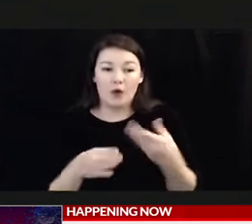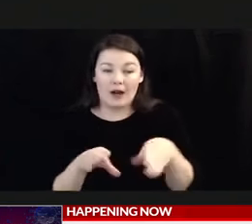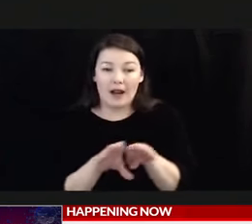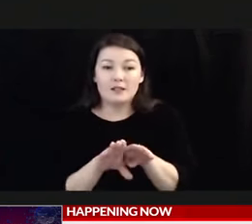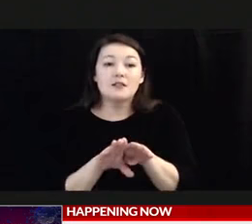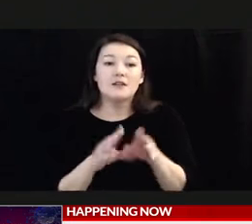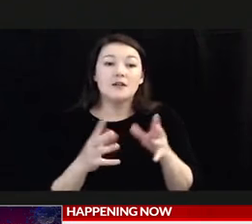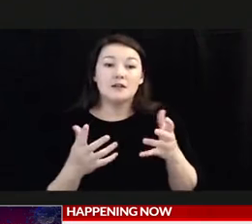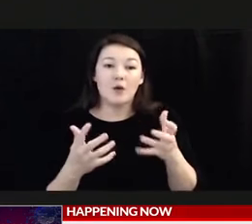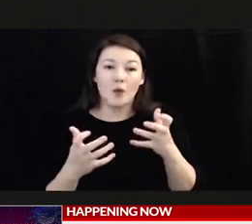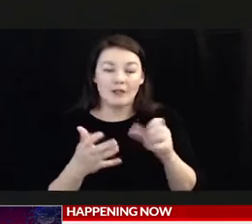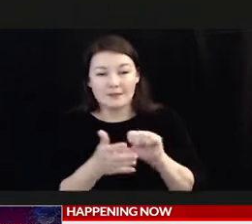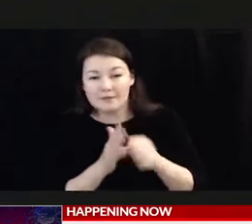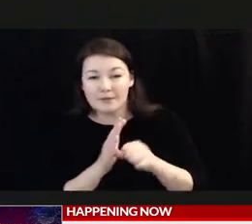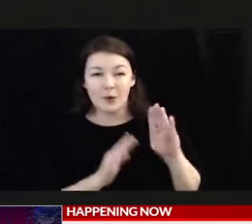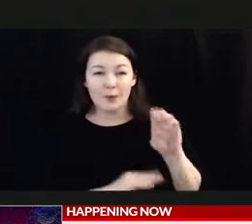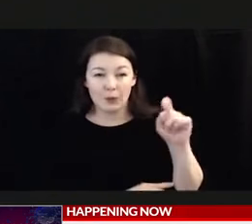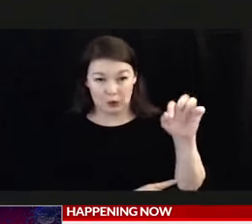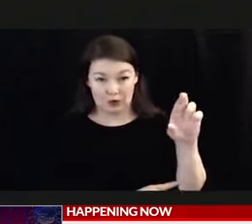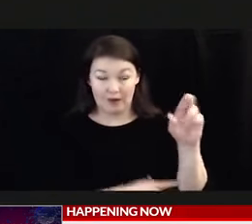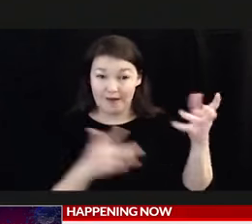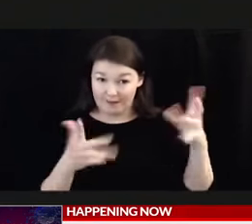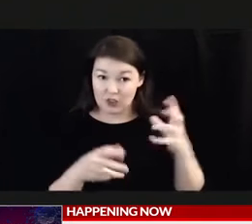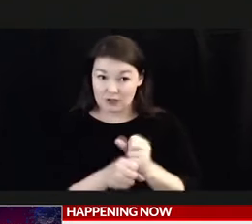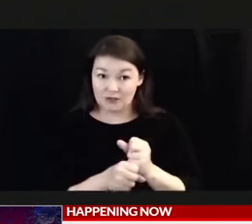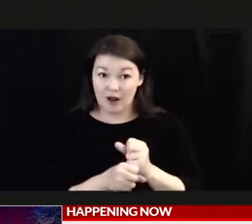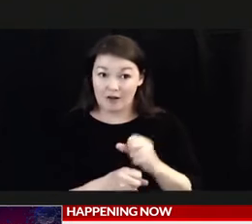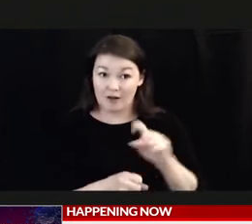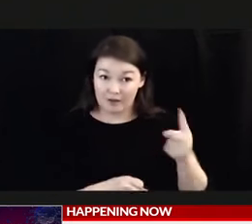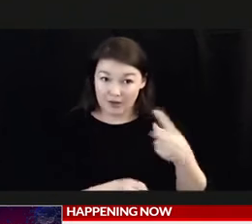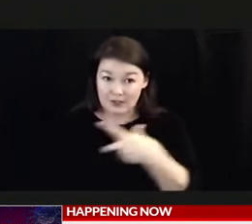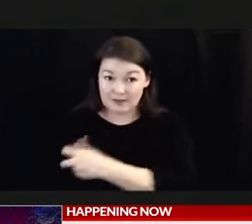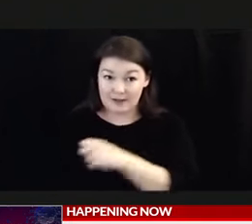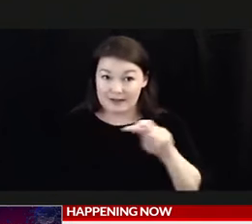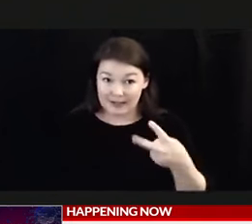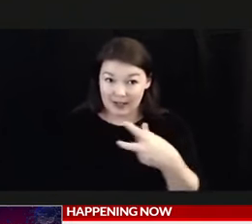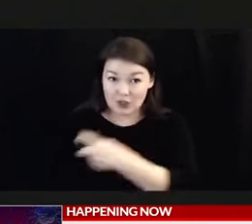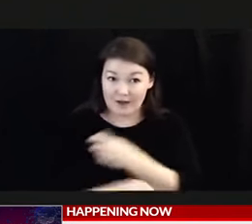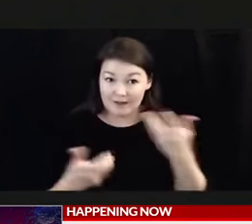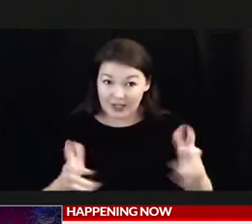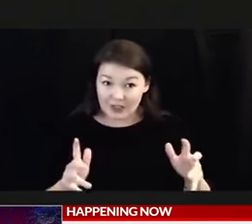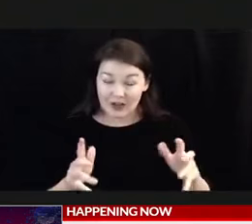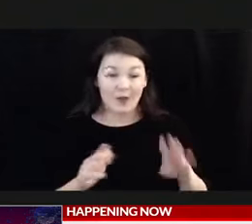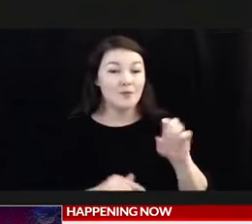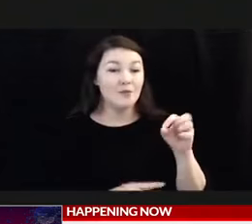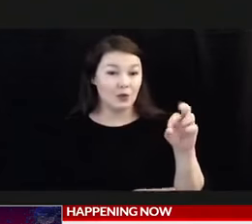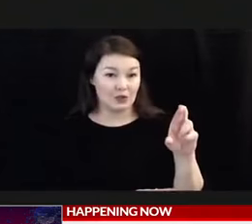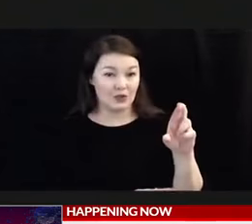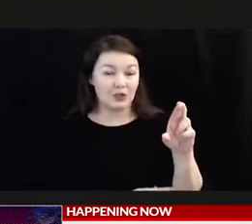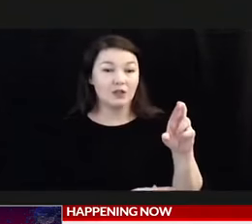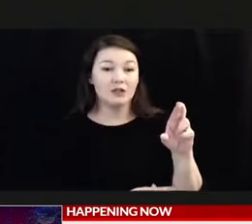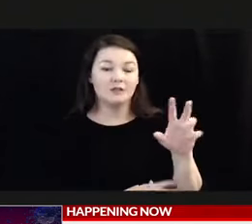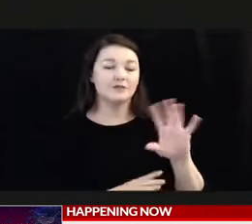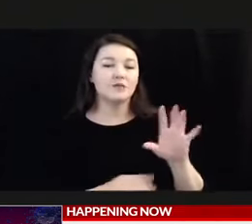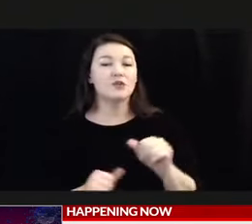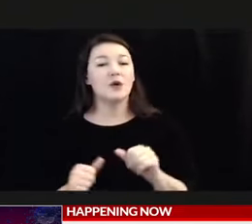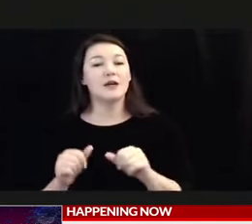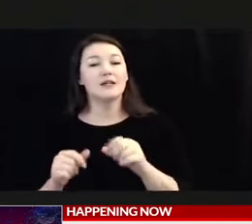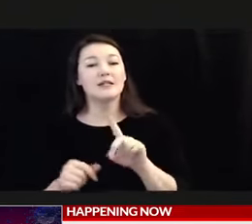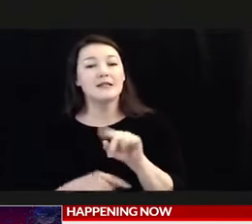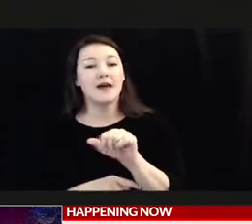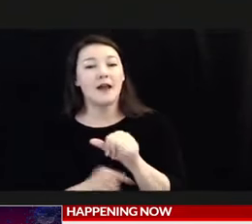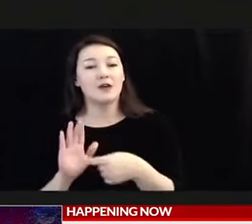boosters for folks who got the first 2 doses. The data shows a decrease in the protection level around the